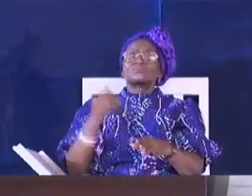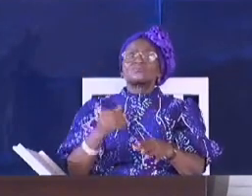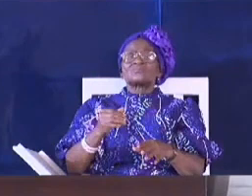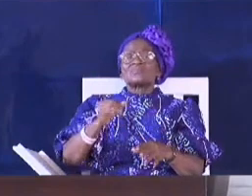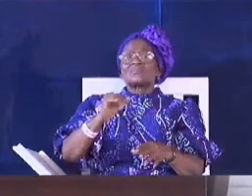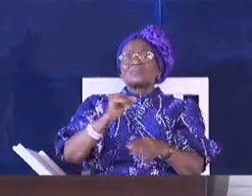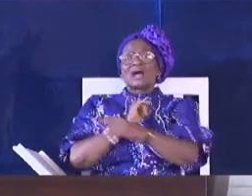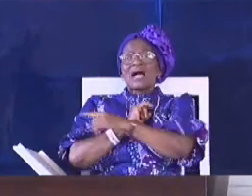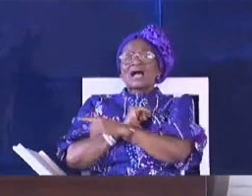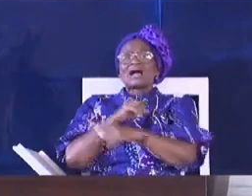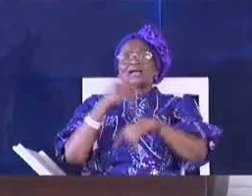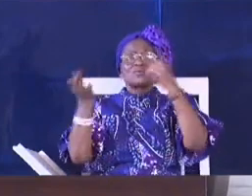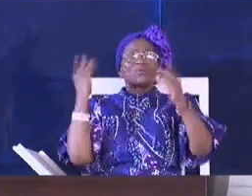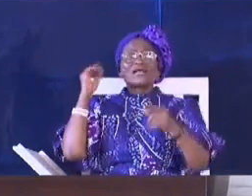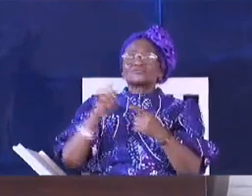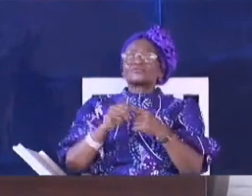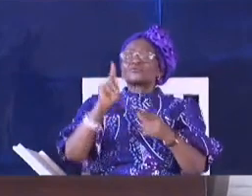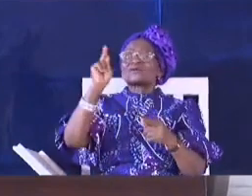I went to Kenya,